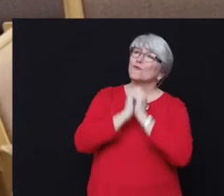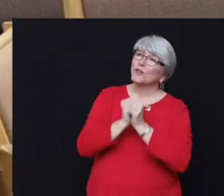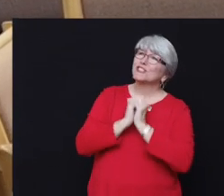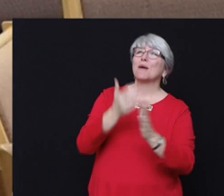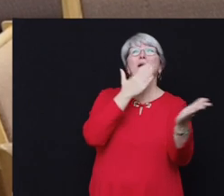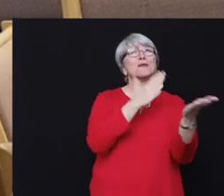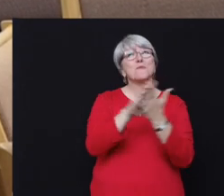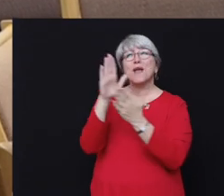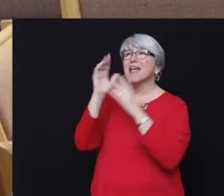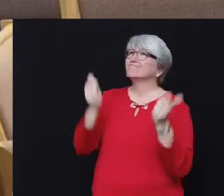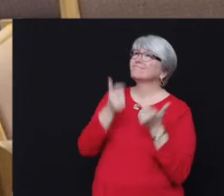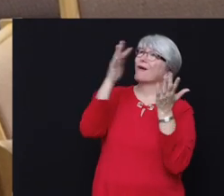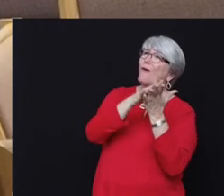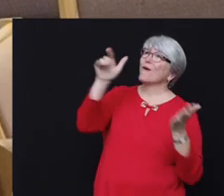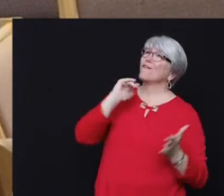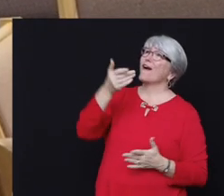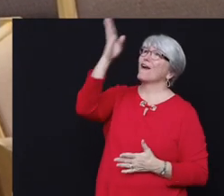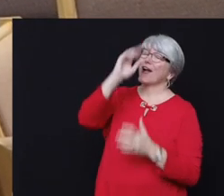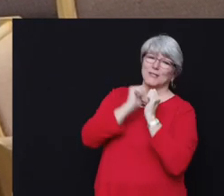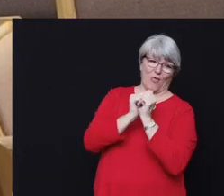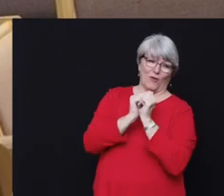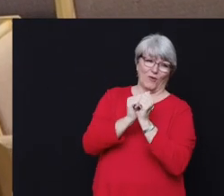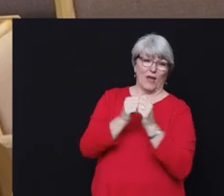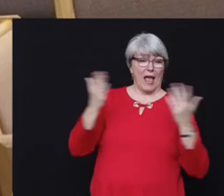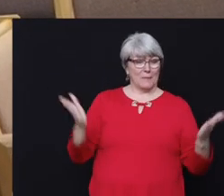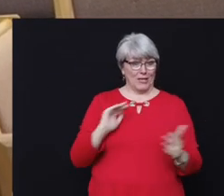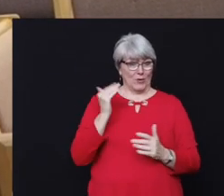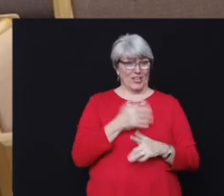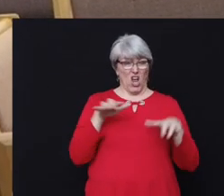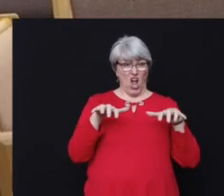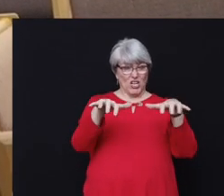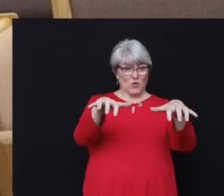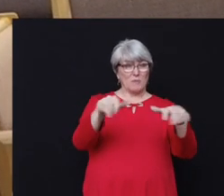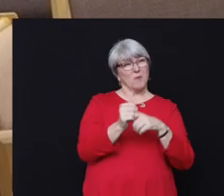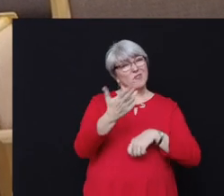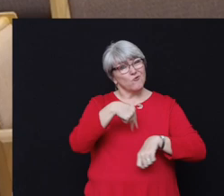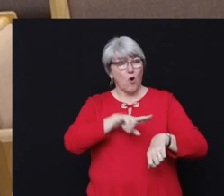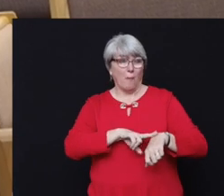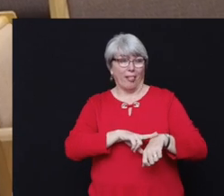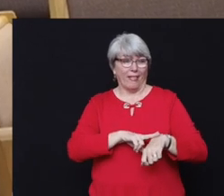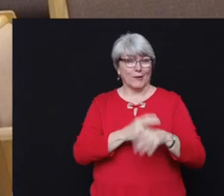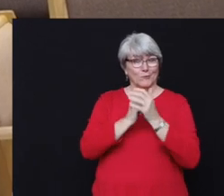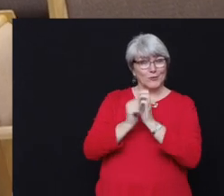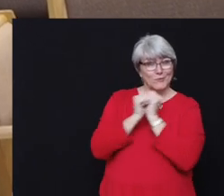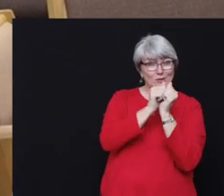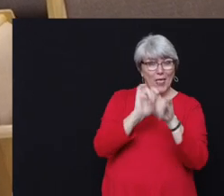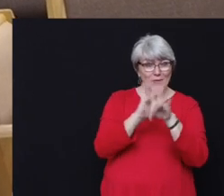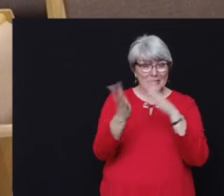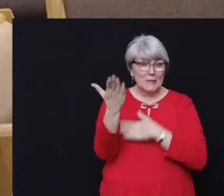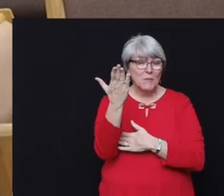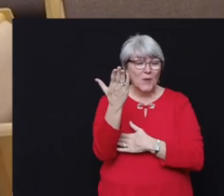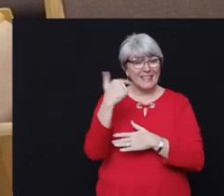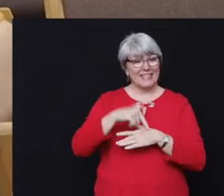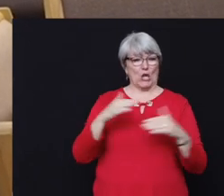praise and a day that we glorify our God together. I'm here in our auditorium where we normally are all together on a Sunday morning. This